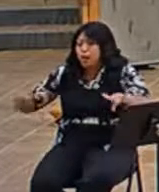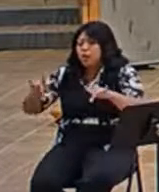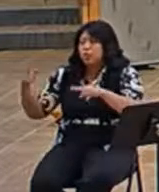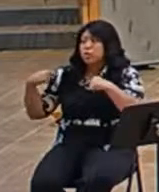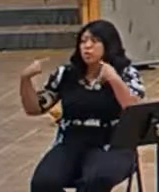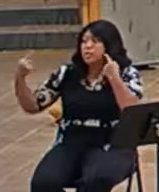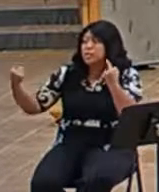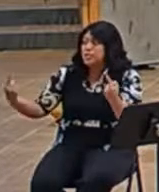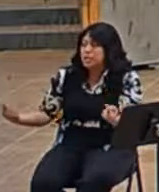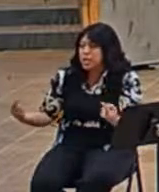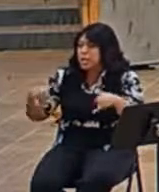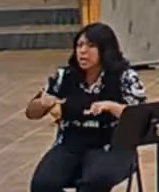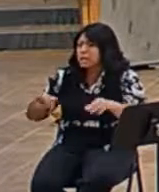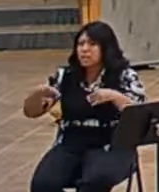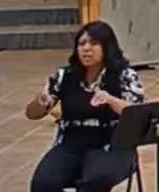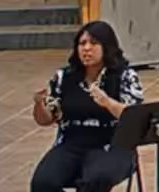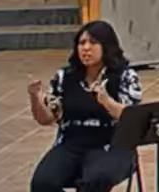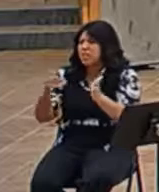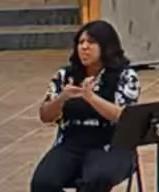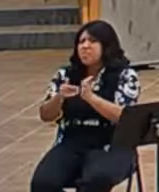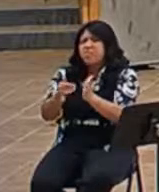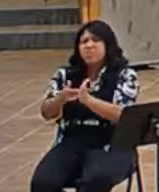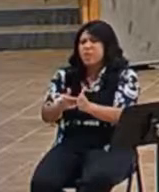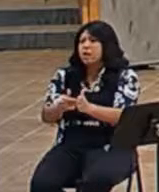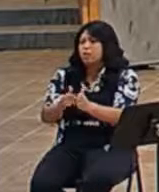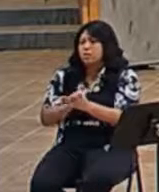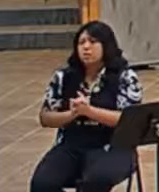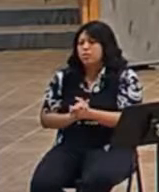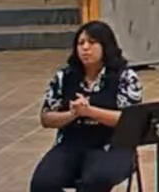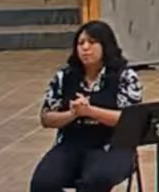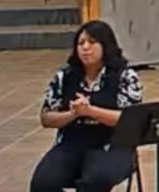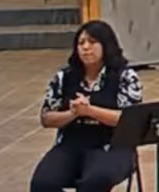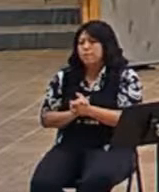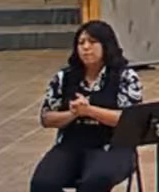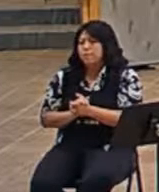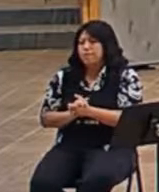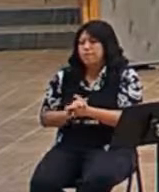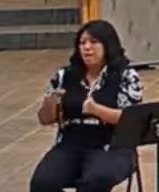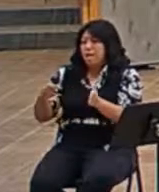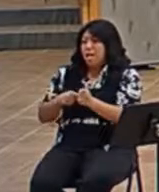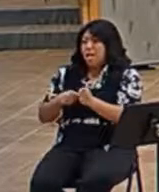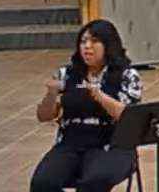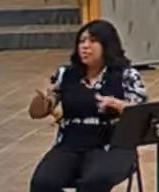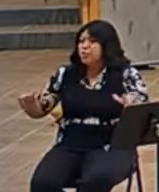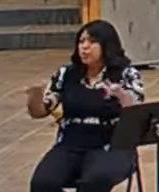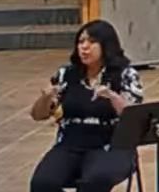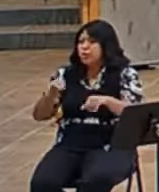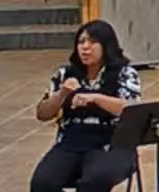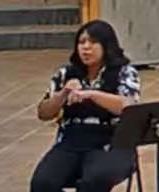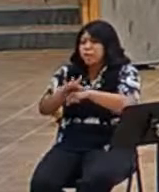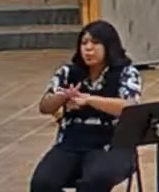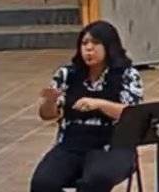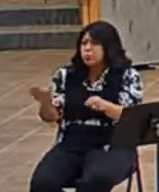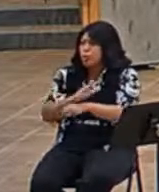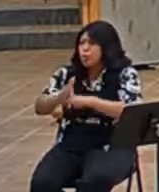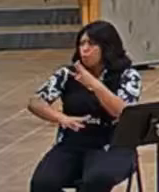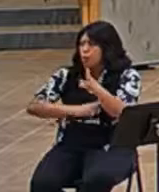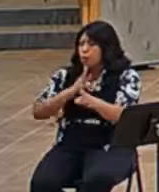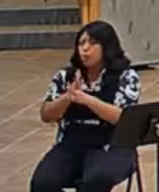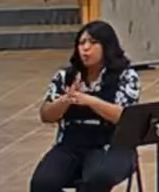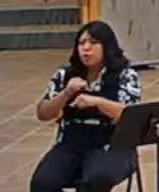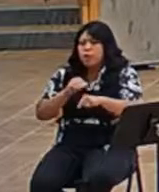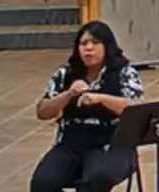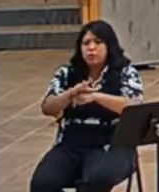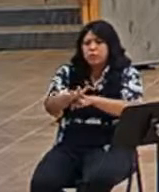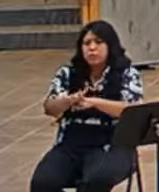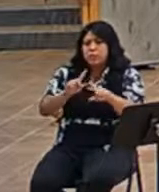sells thousands of copies. And this masterpiece influenced the world back then. It